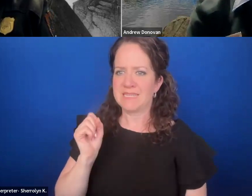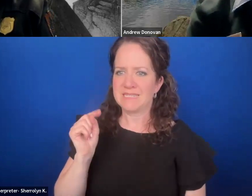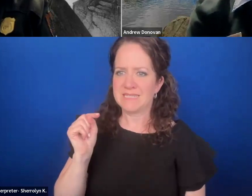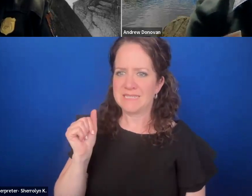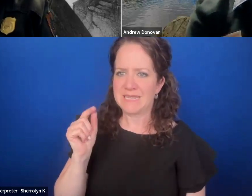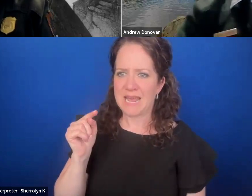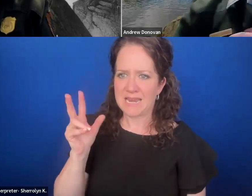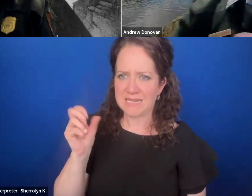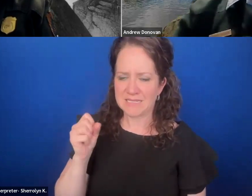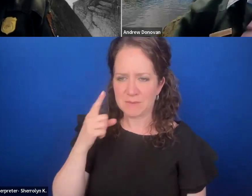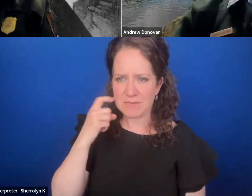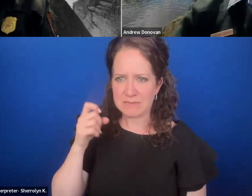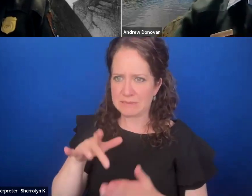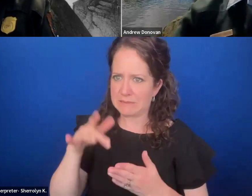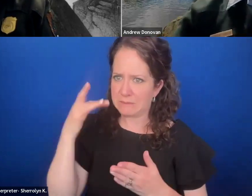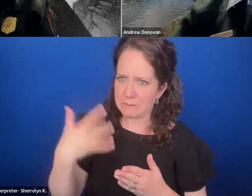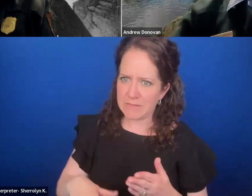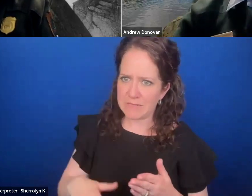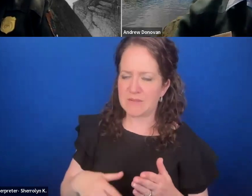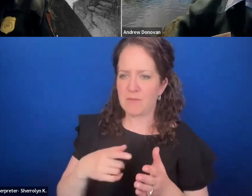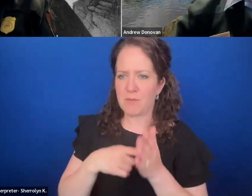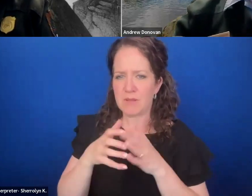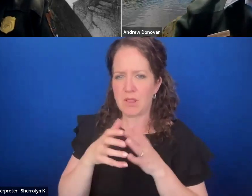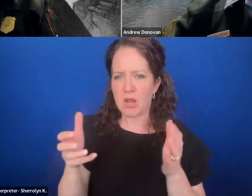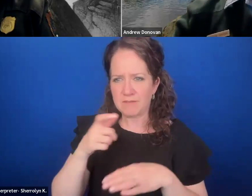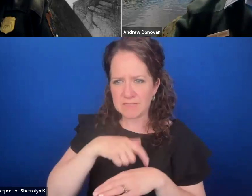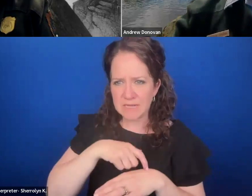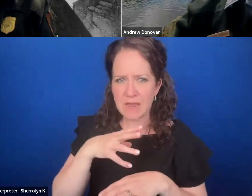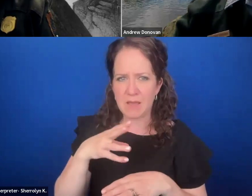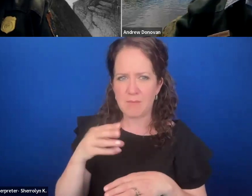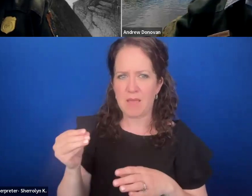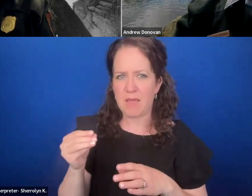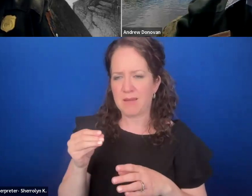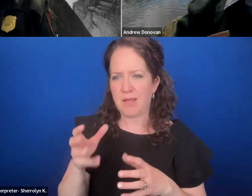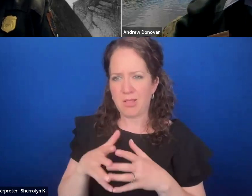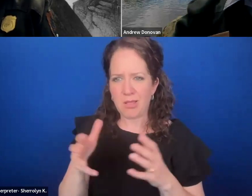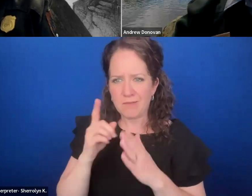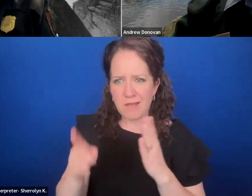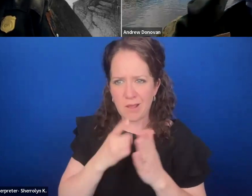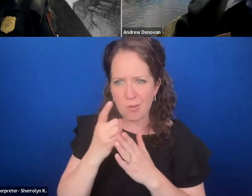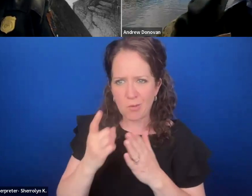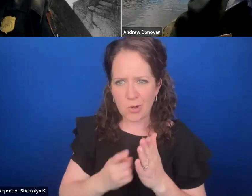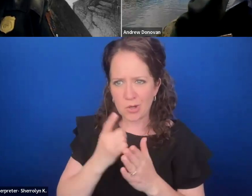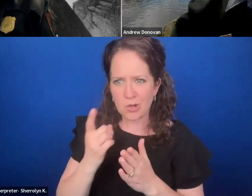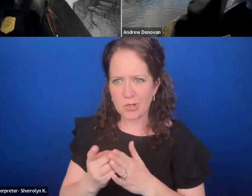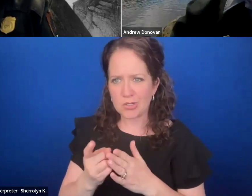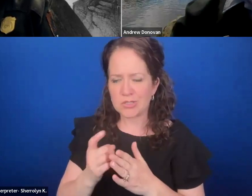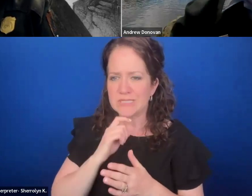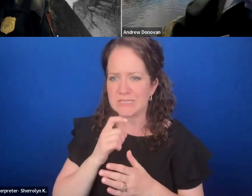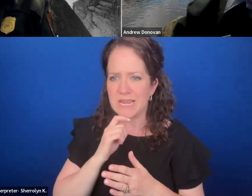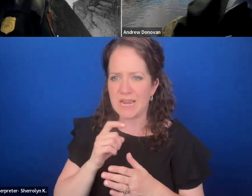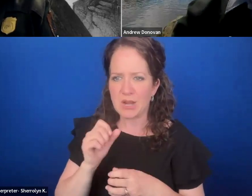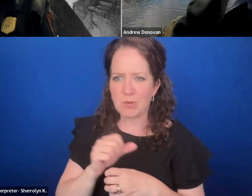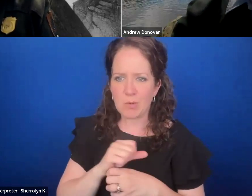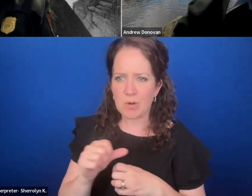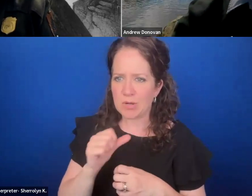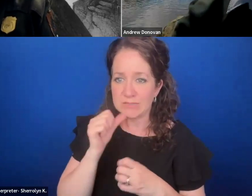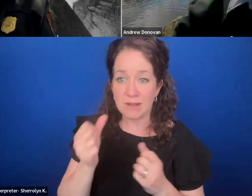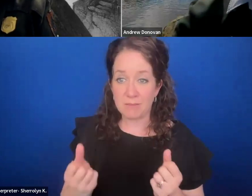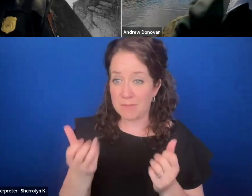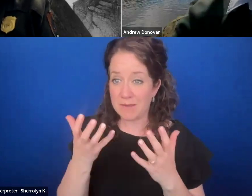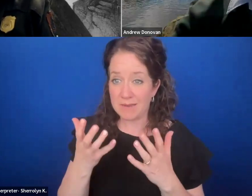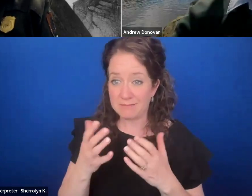time and manpower, and especially in the 1600s, these ironworks are obviously few and far between, with, you